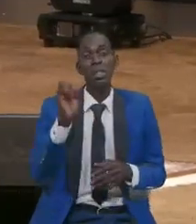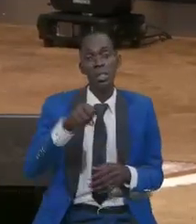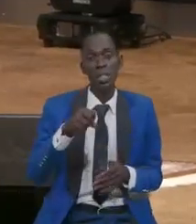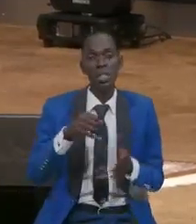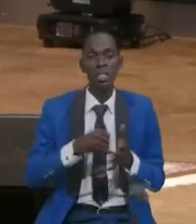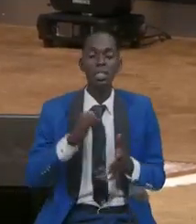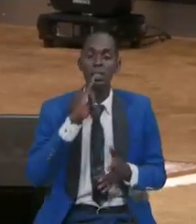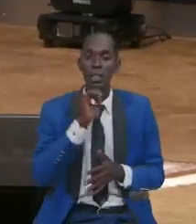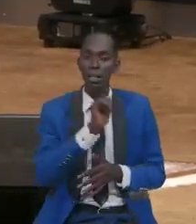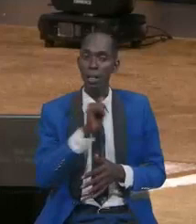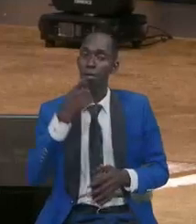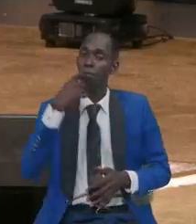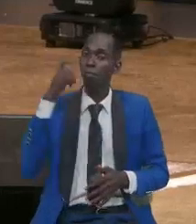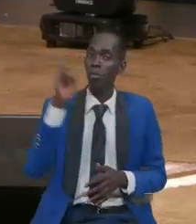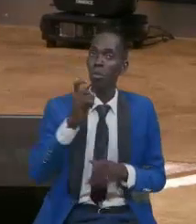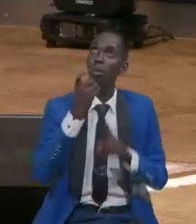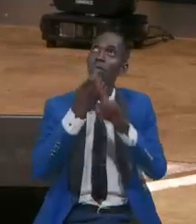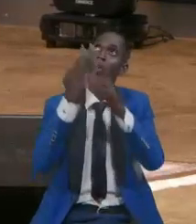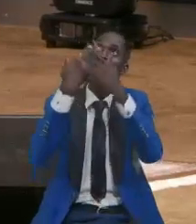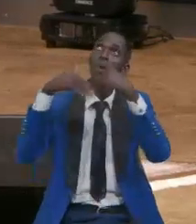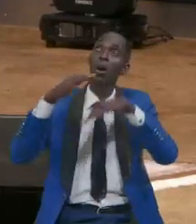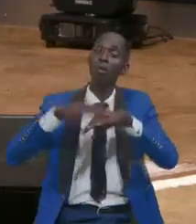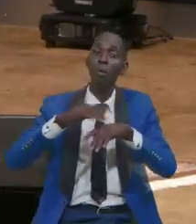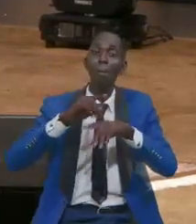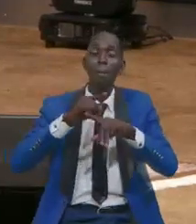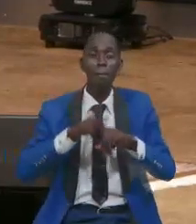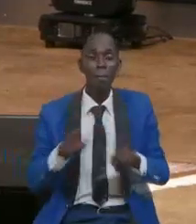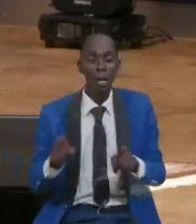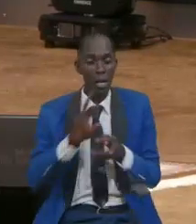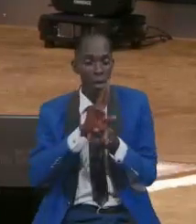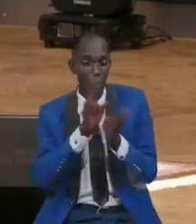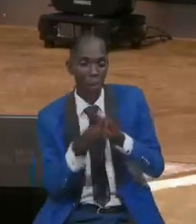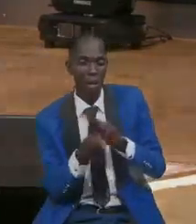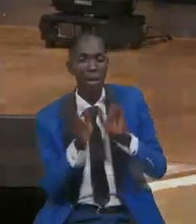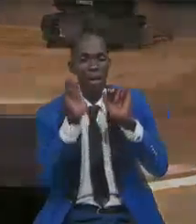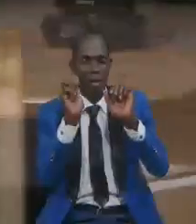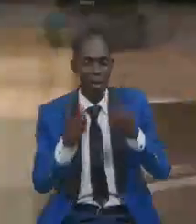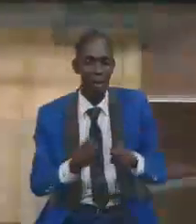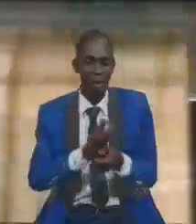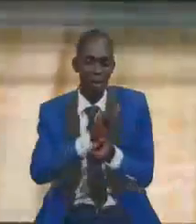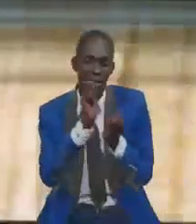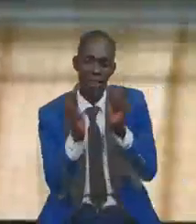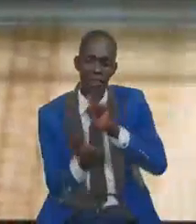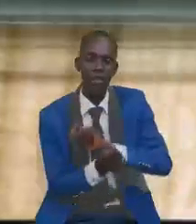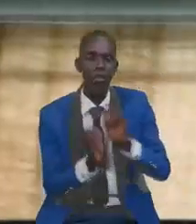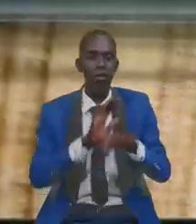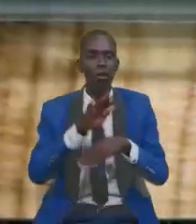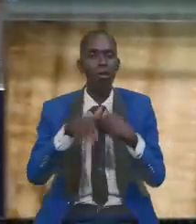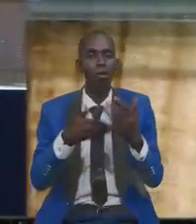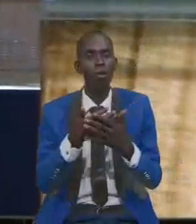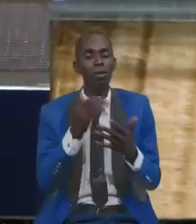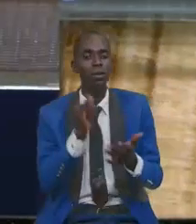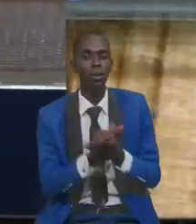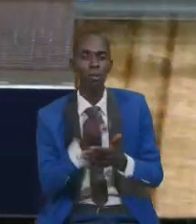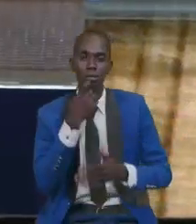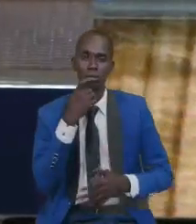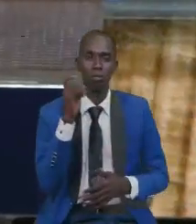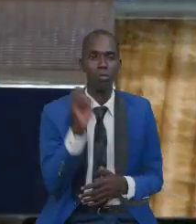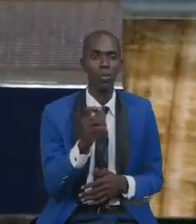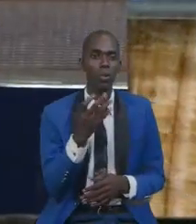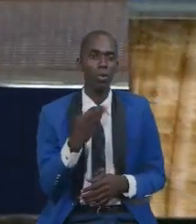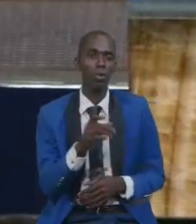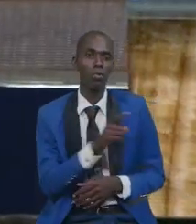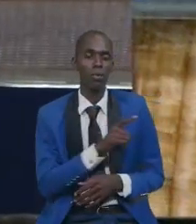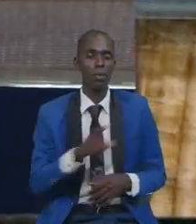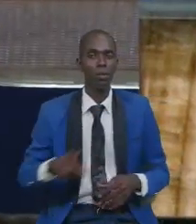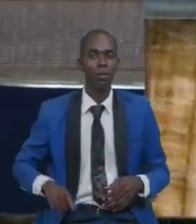heaven, repentance can change all that decision and decree of the Lord. But look at the